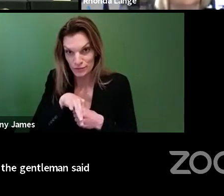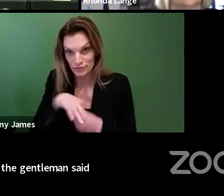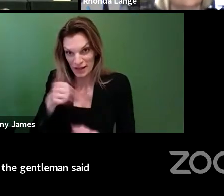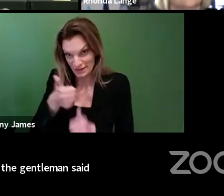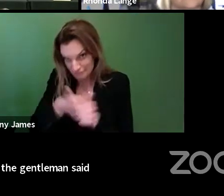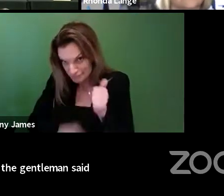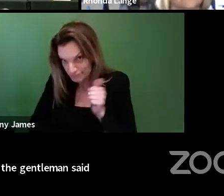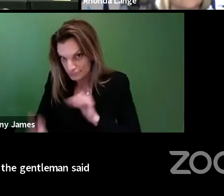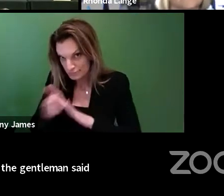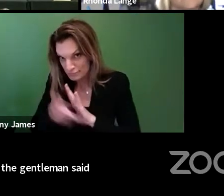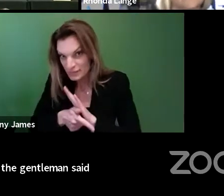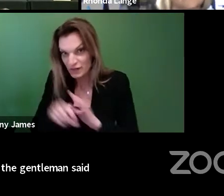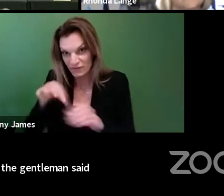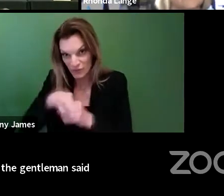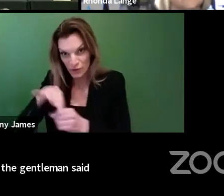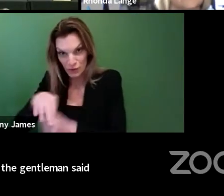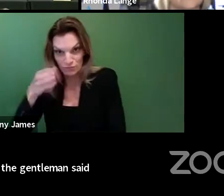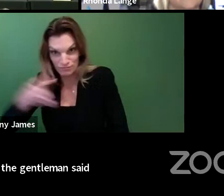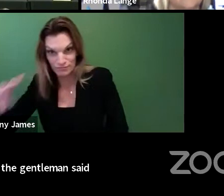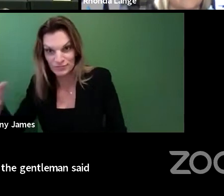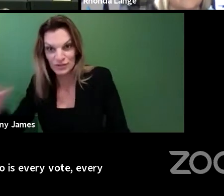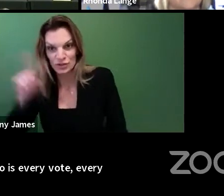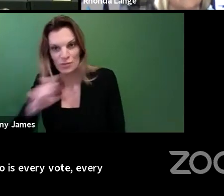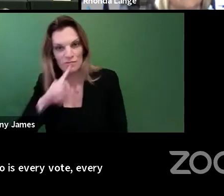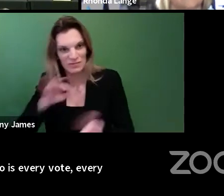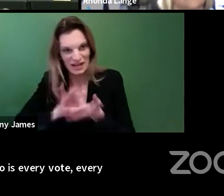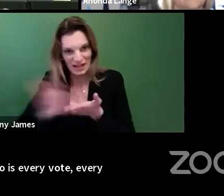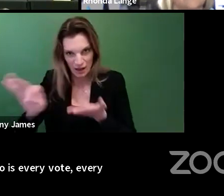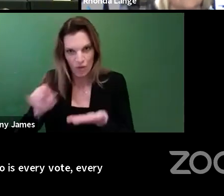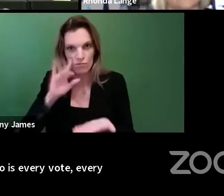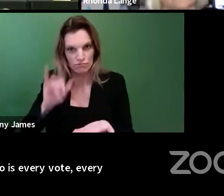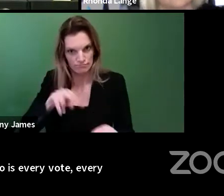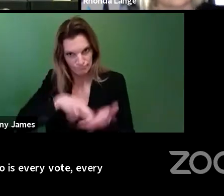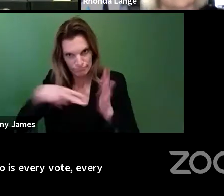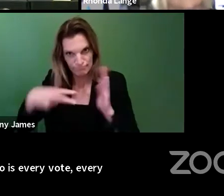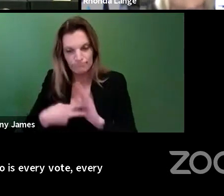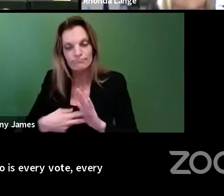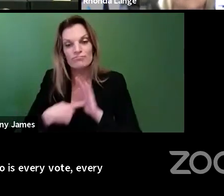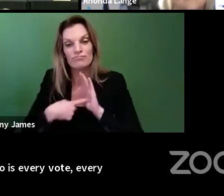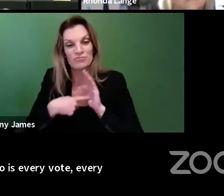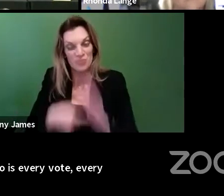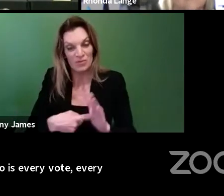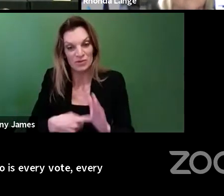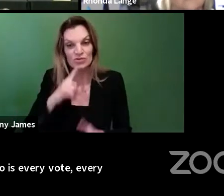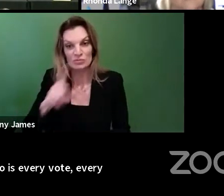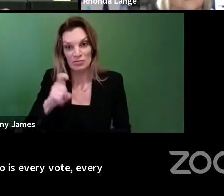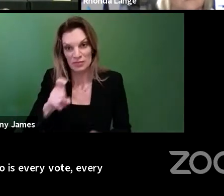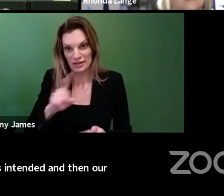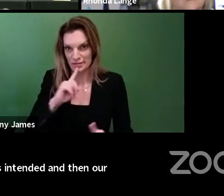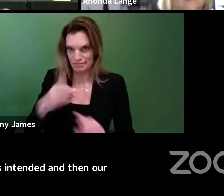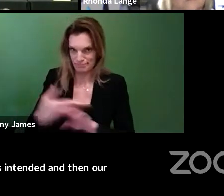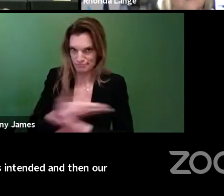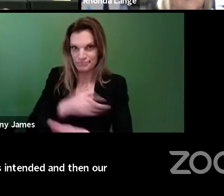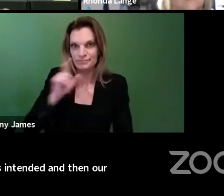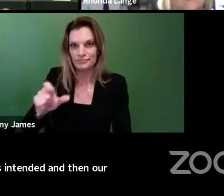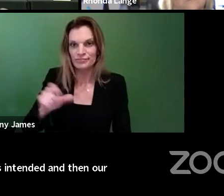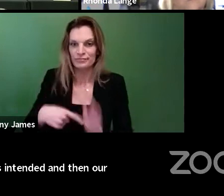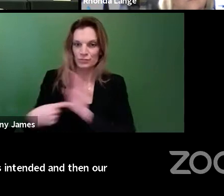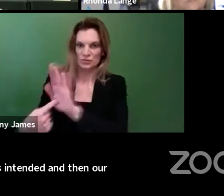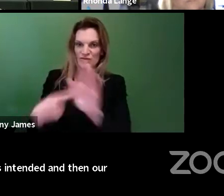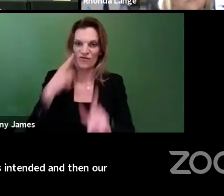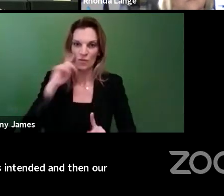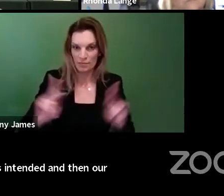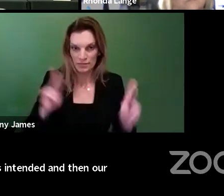vote should count exactly as intended, and that a representation should be a representation of the